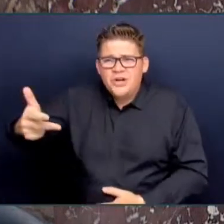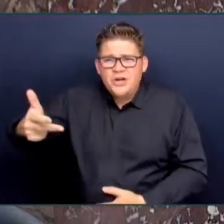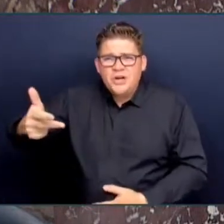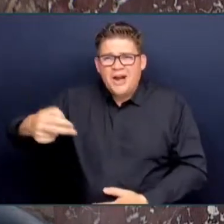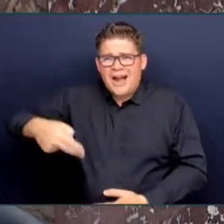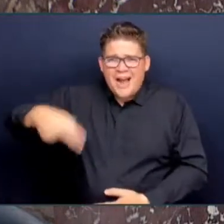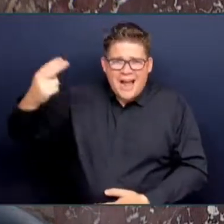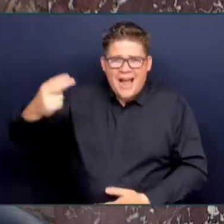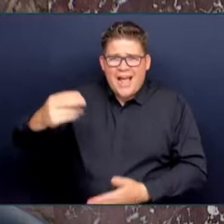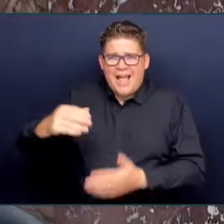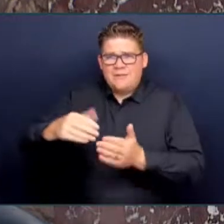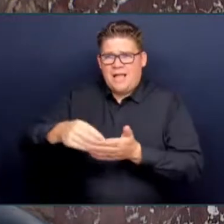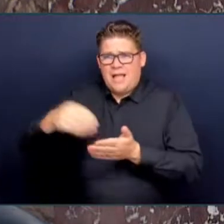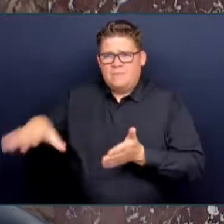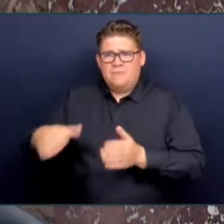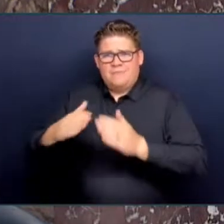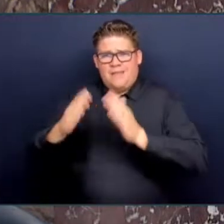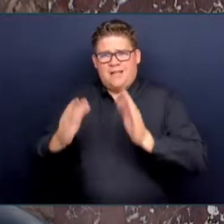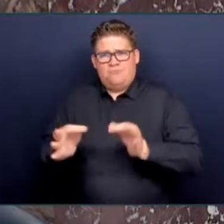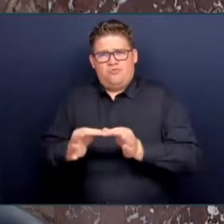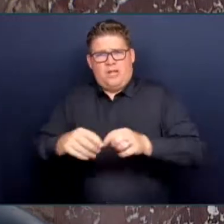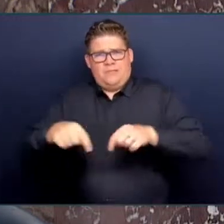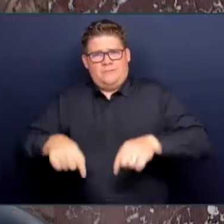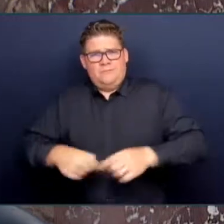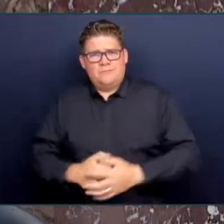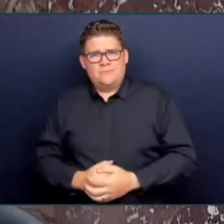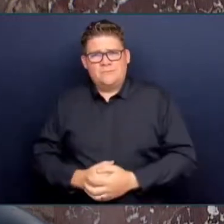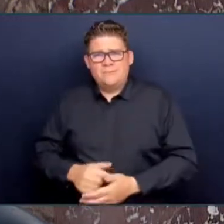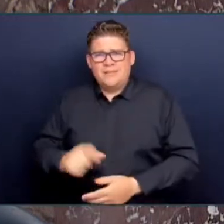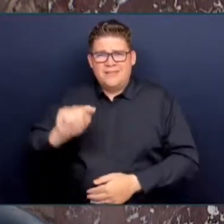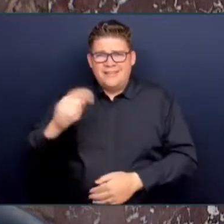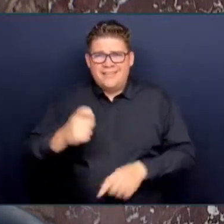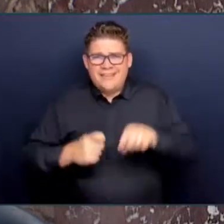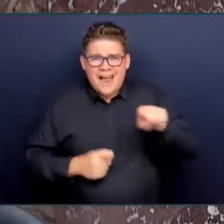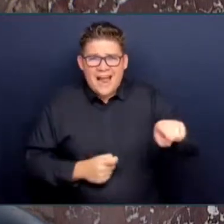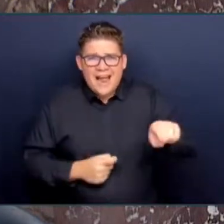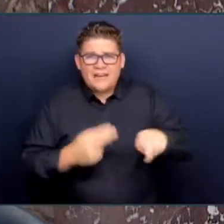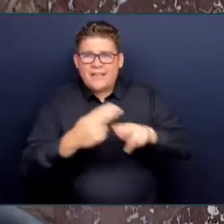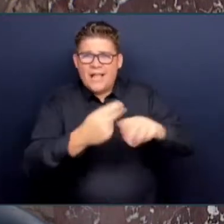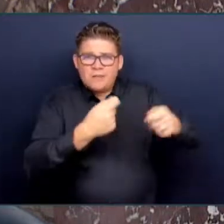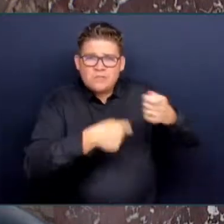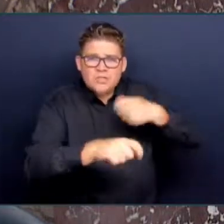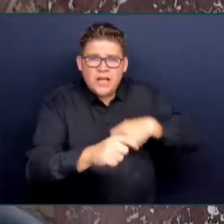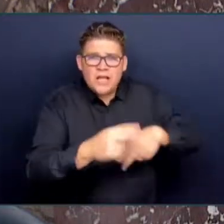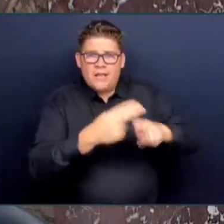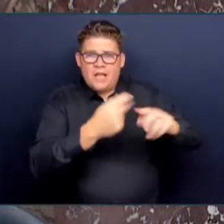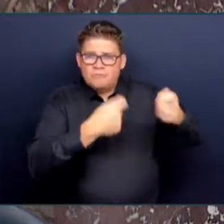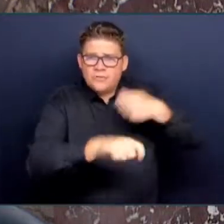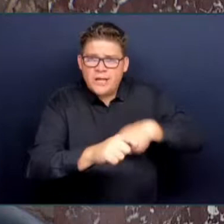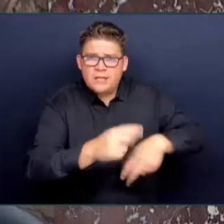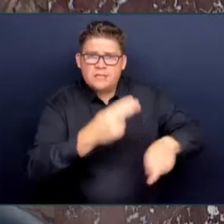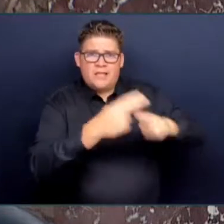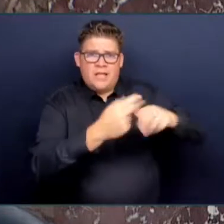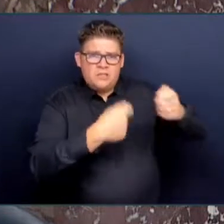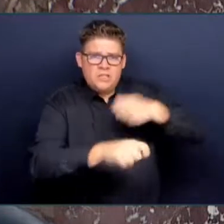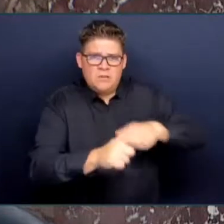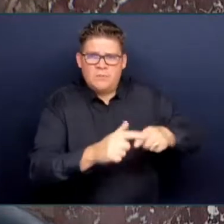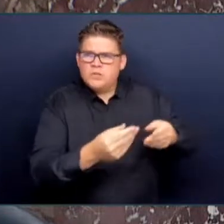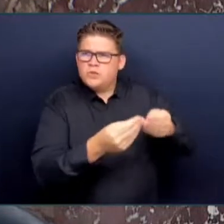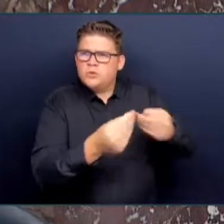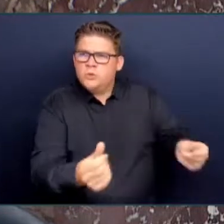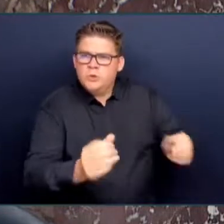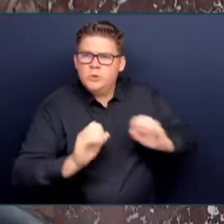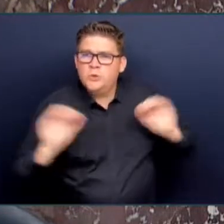wonderful names having not produced any of the results that they promised, will this housing minister finally admit that their approach